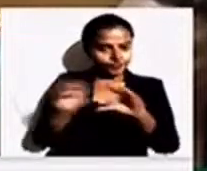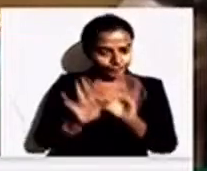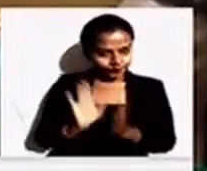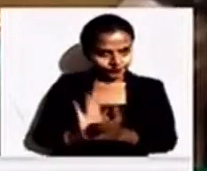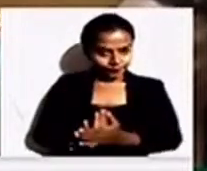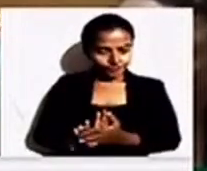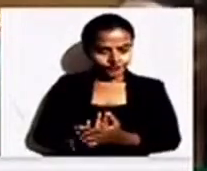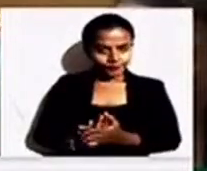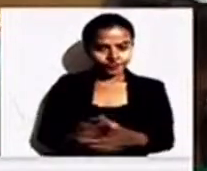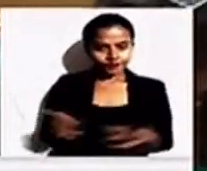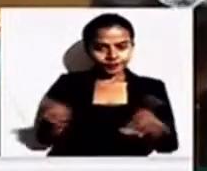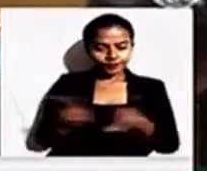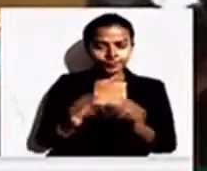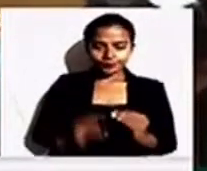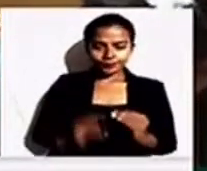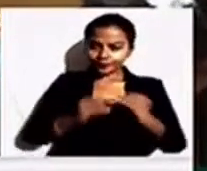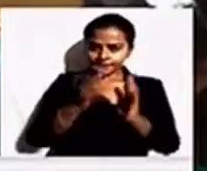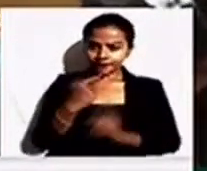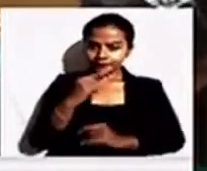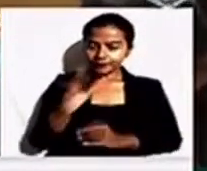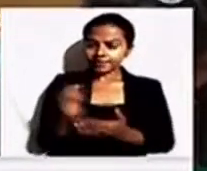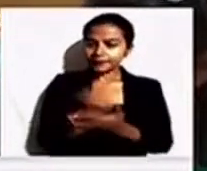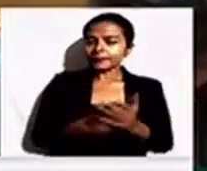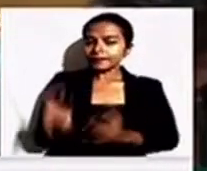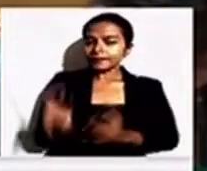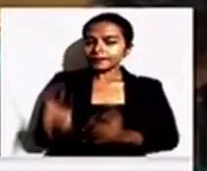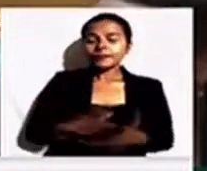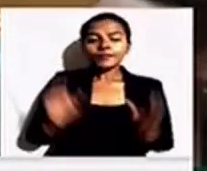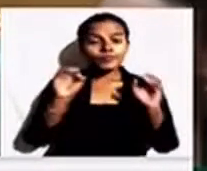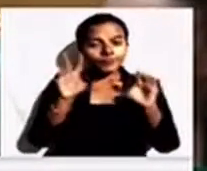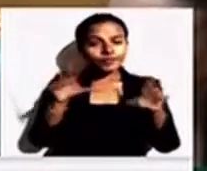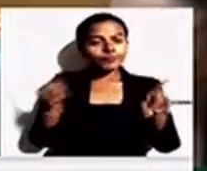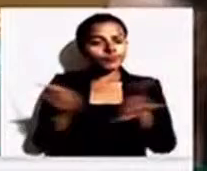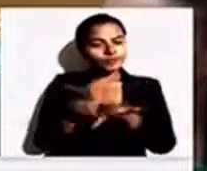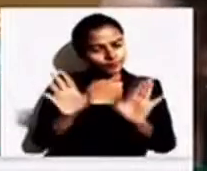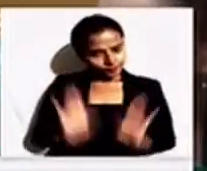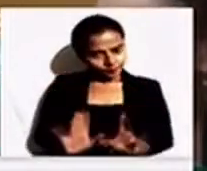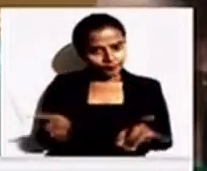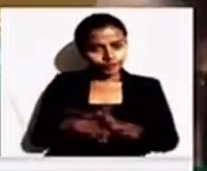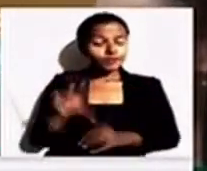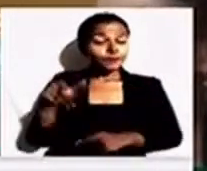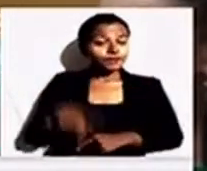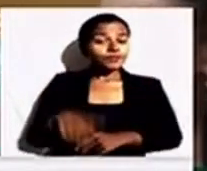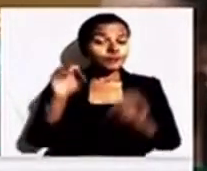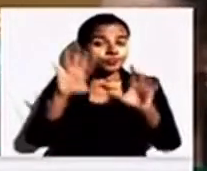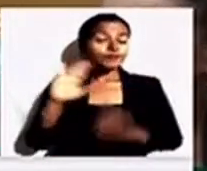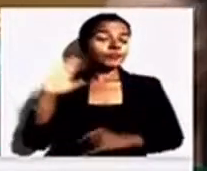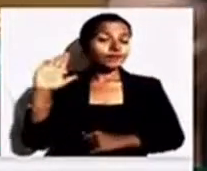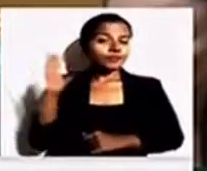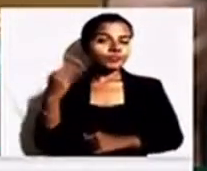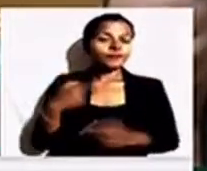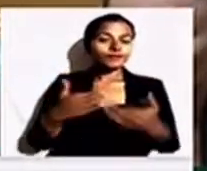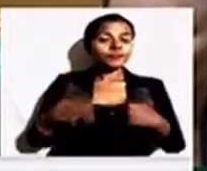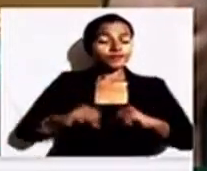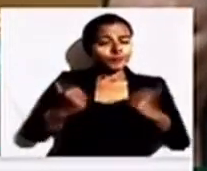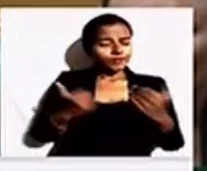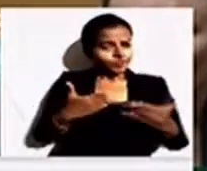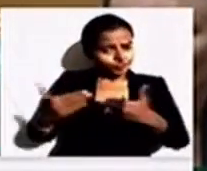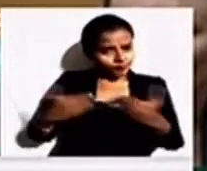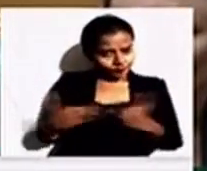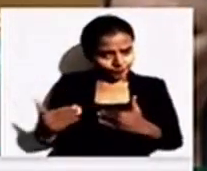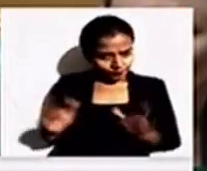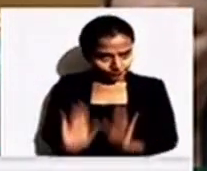morning, but on those mornings when something significant has changed in your life, there's an inch of time after